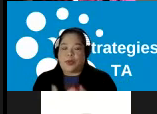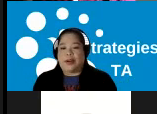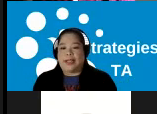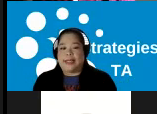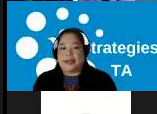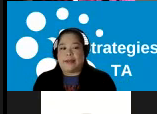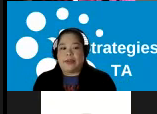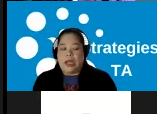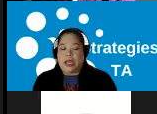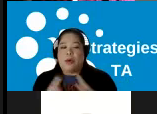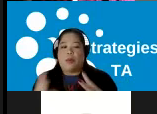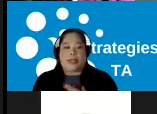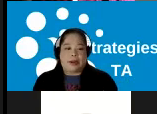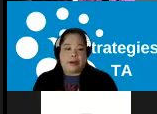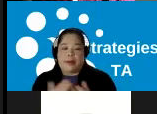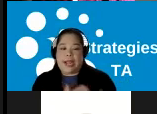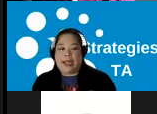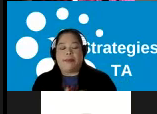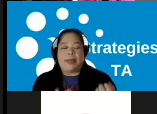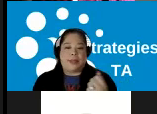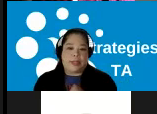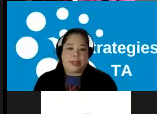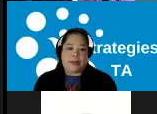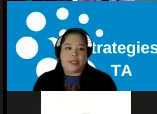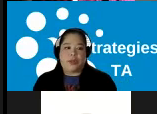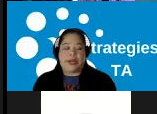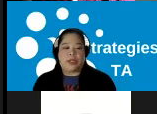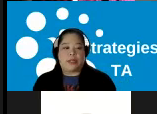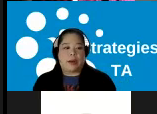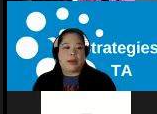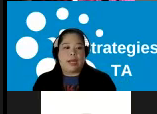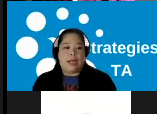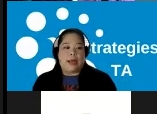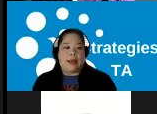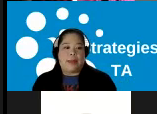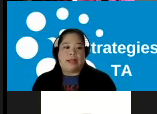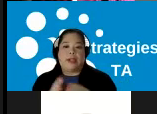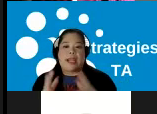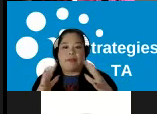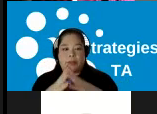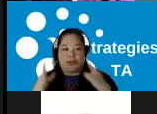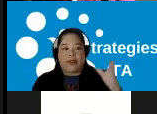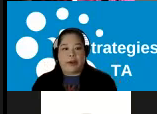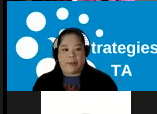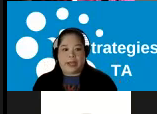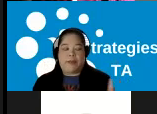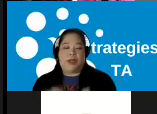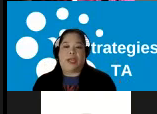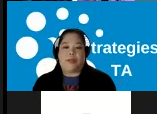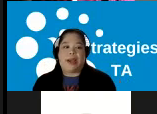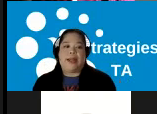places, regardless of, what their income is, what their situations are, and look at it from this very